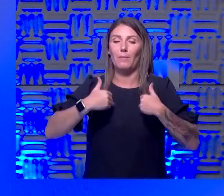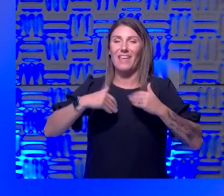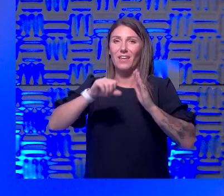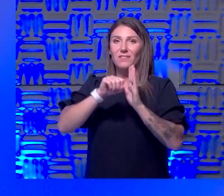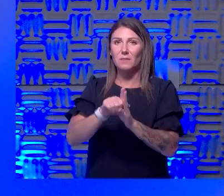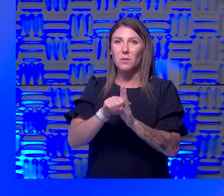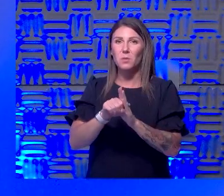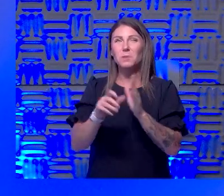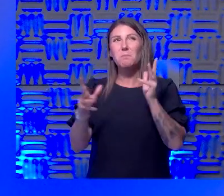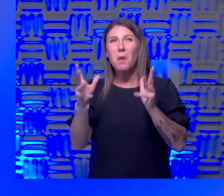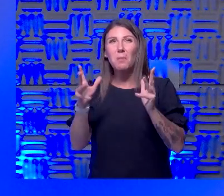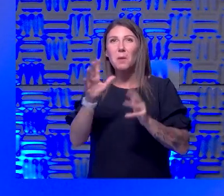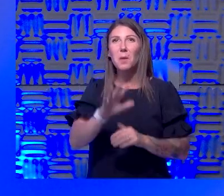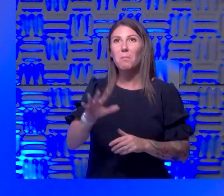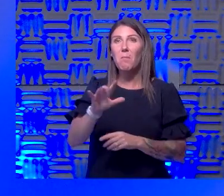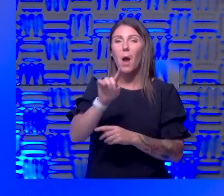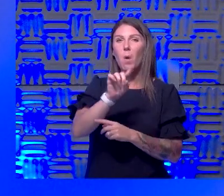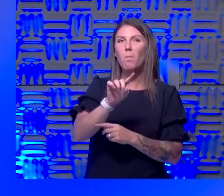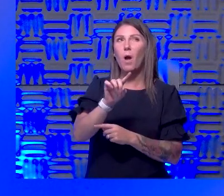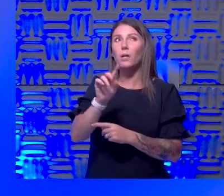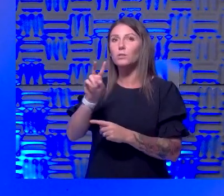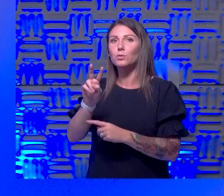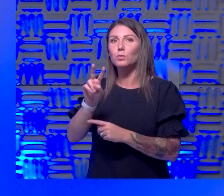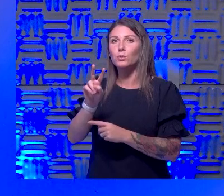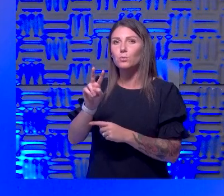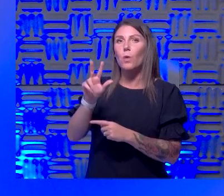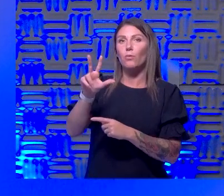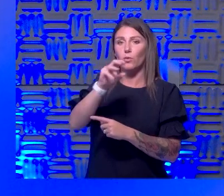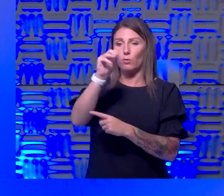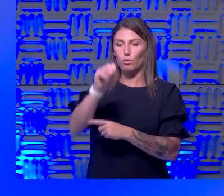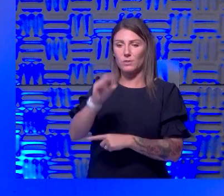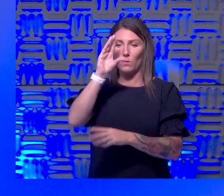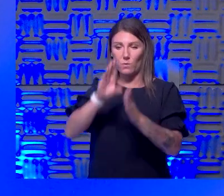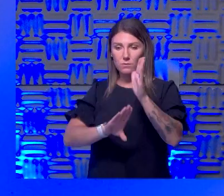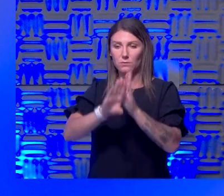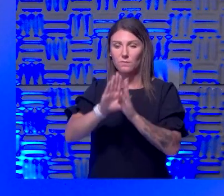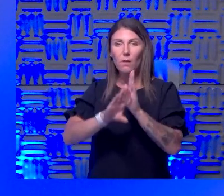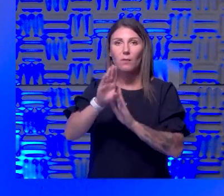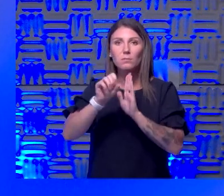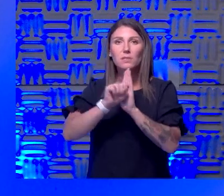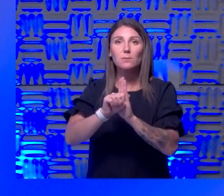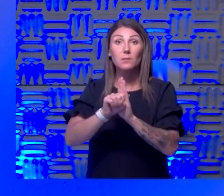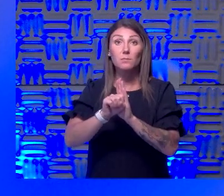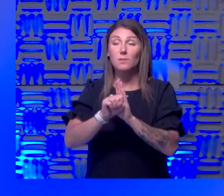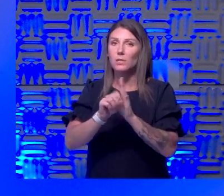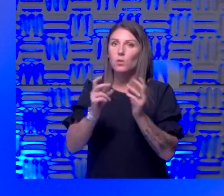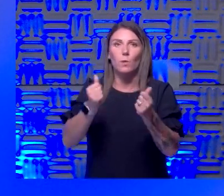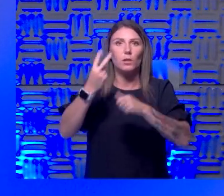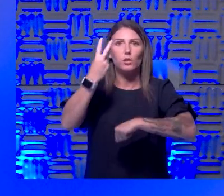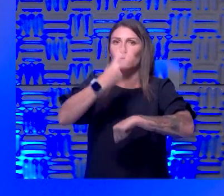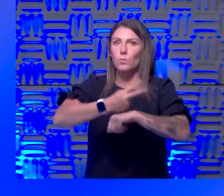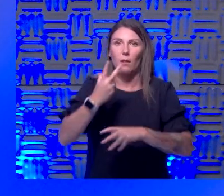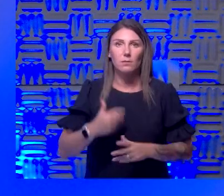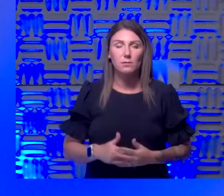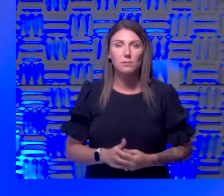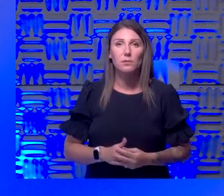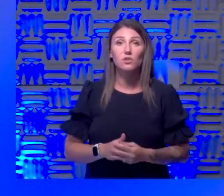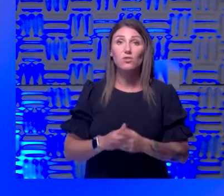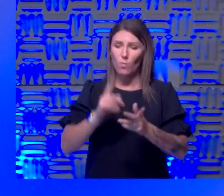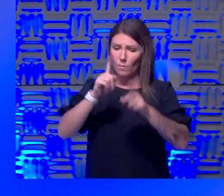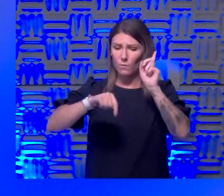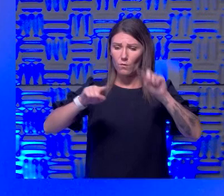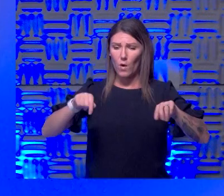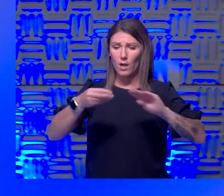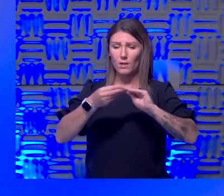smaller proportion, maybe around 1, 2, 3%, who will develop symptoms as quickly as 2 days. So there are different numbers